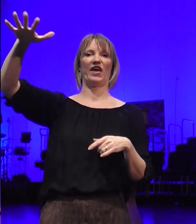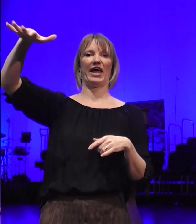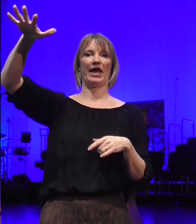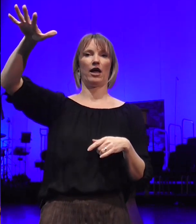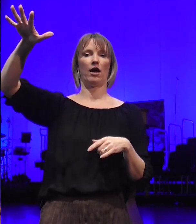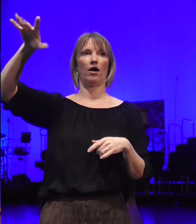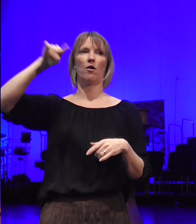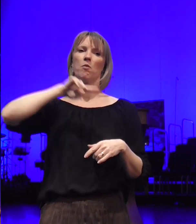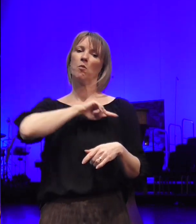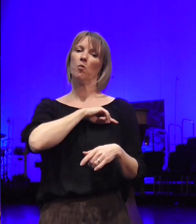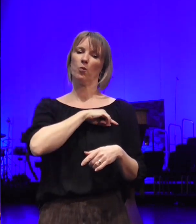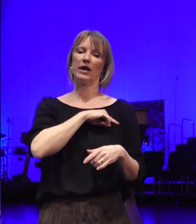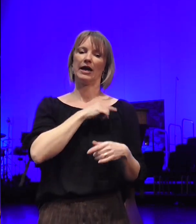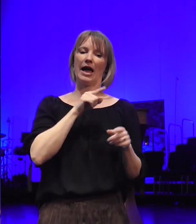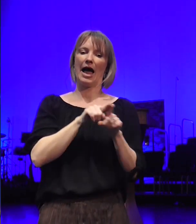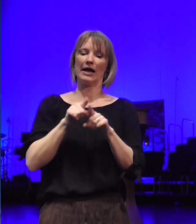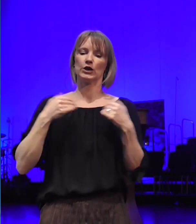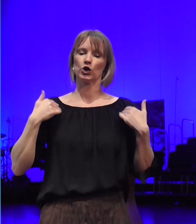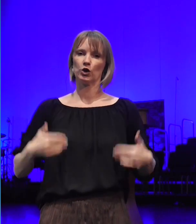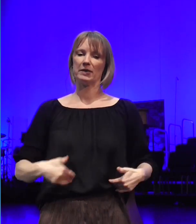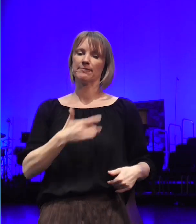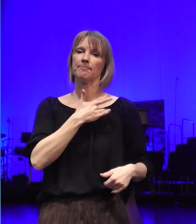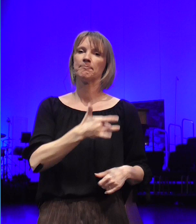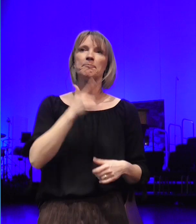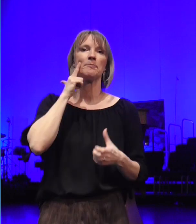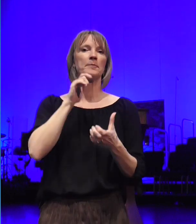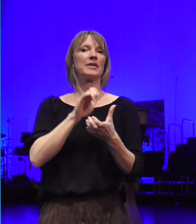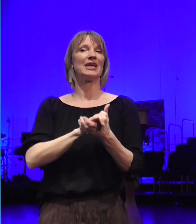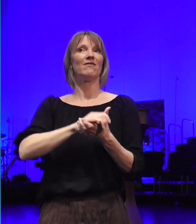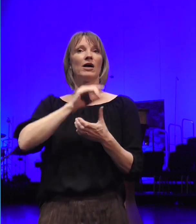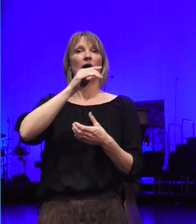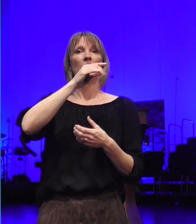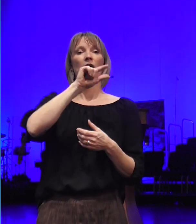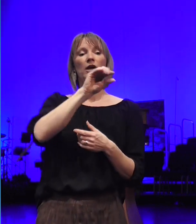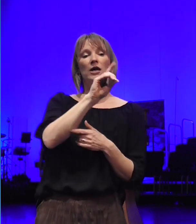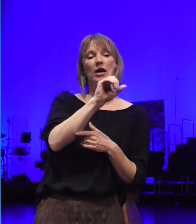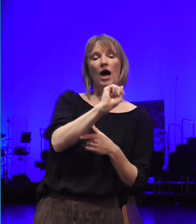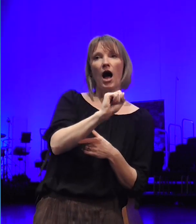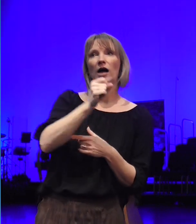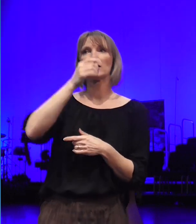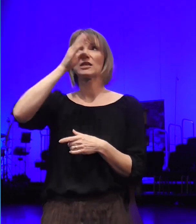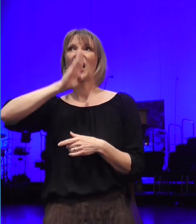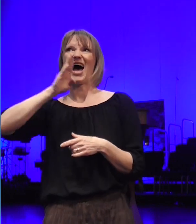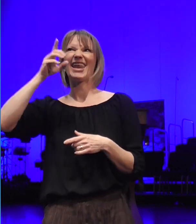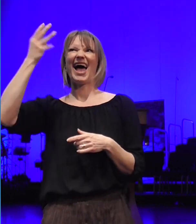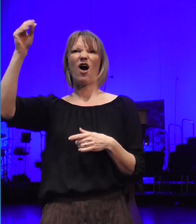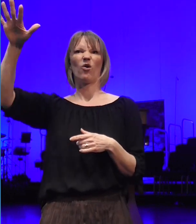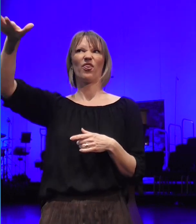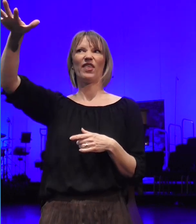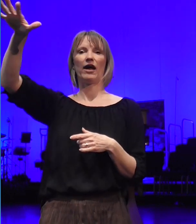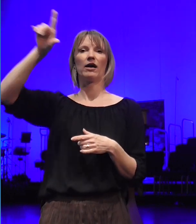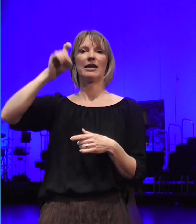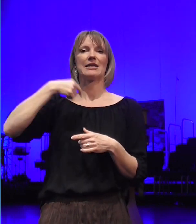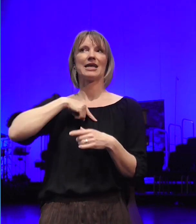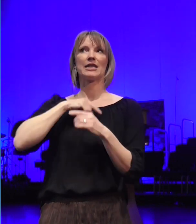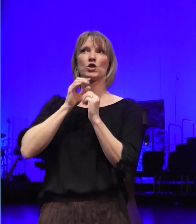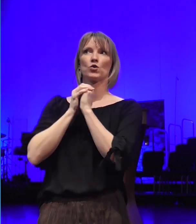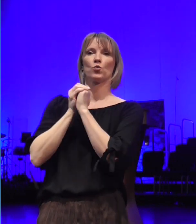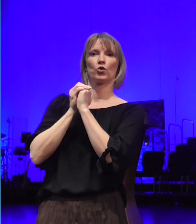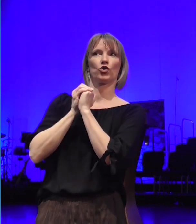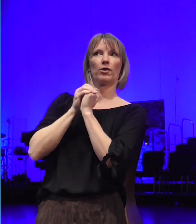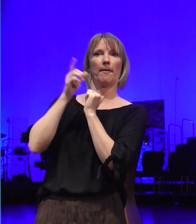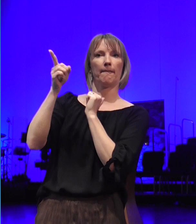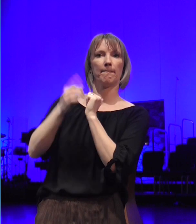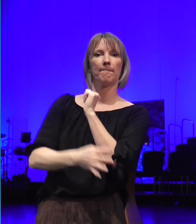a propensity as humans to believe the gods or God out there needs us to worship.